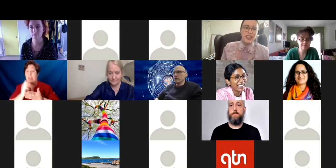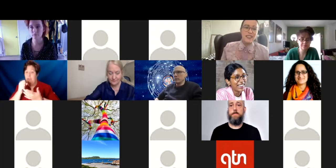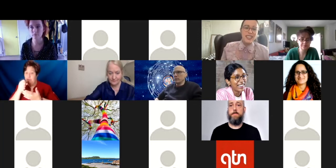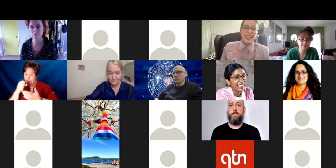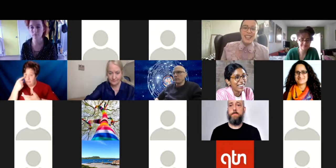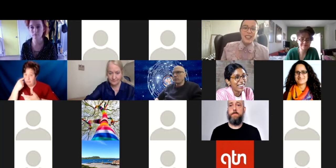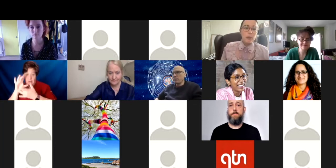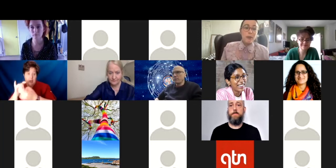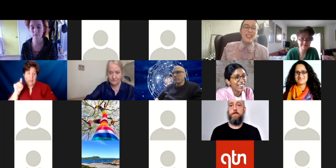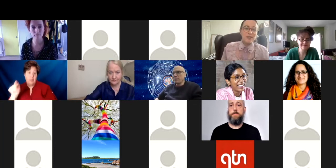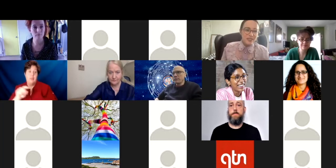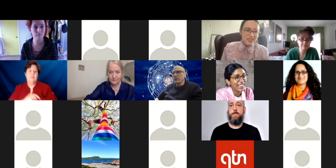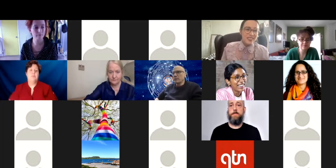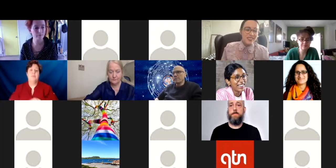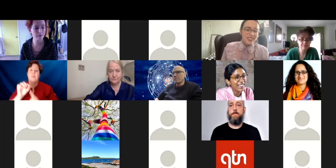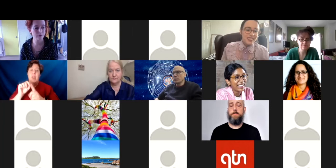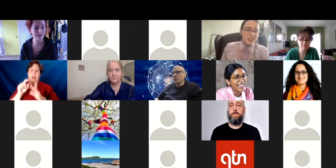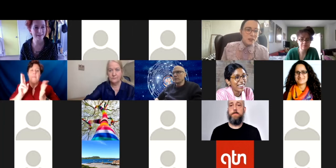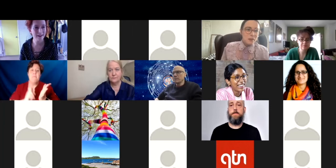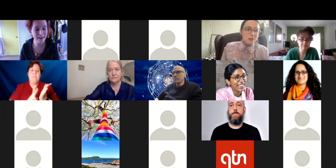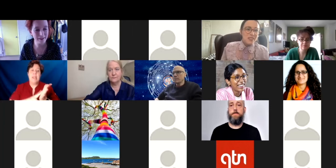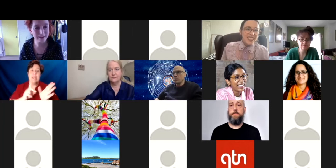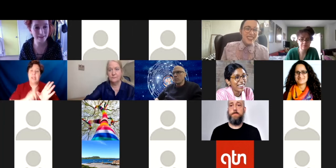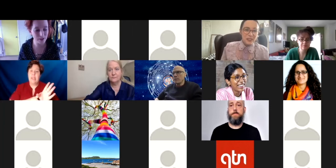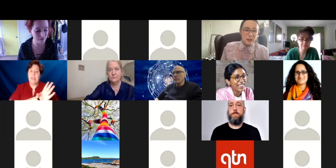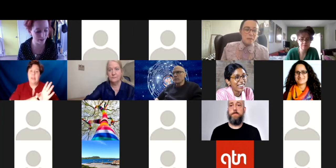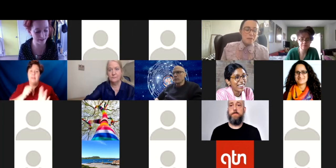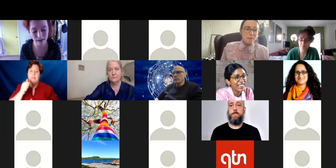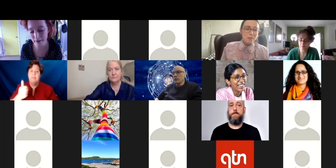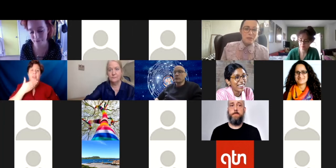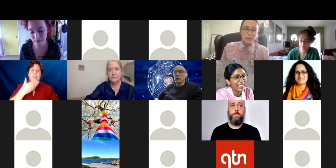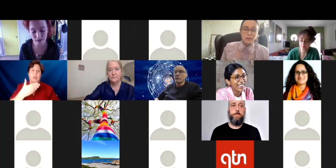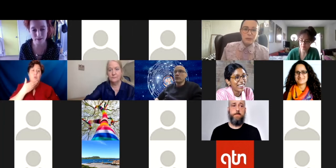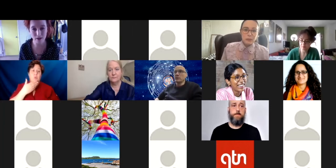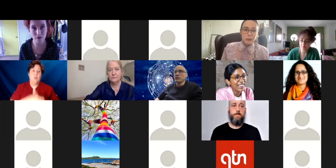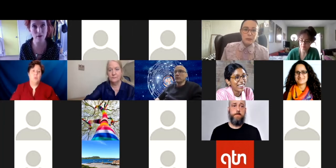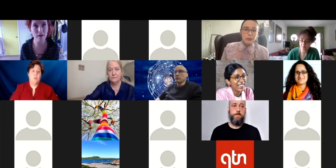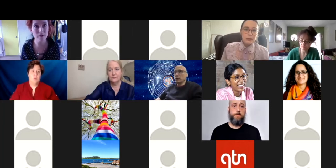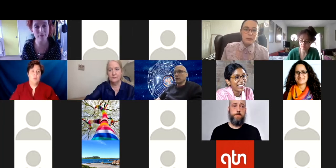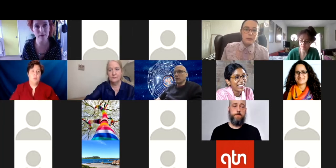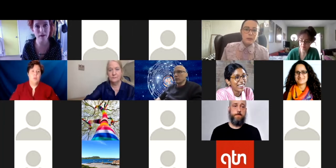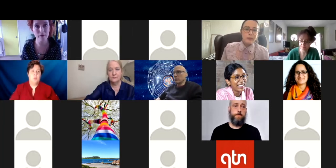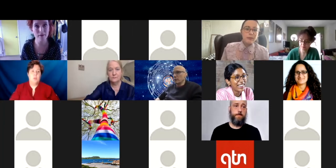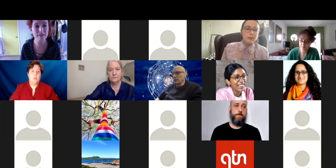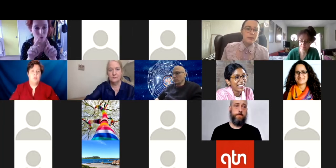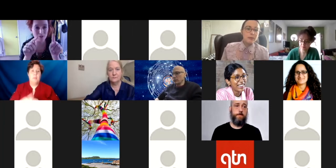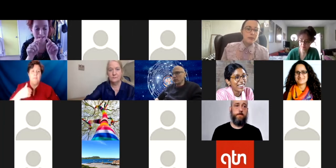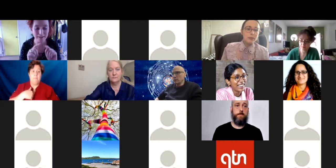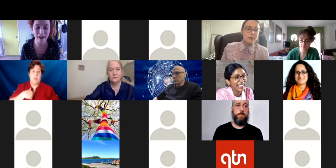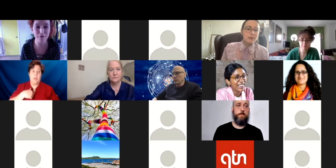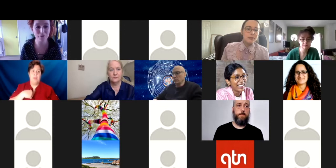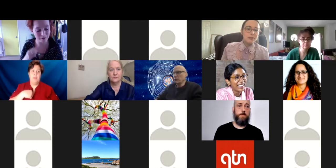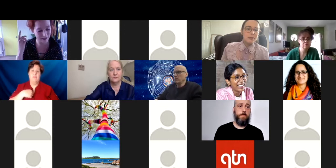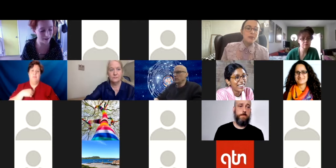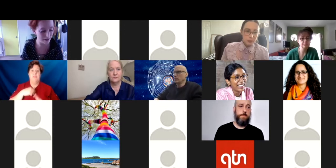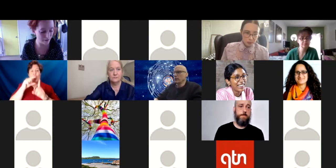look at it. And Pinny. Hi, thanks so much for this. I'm a small D